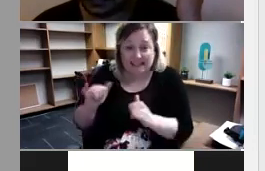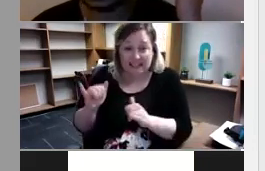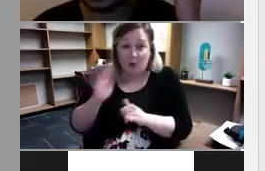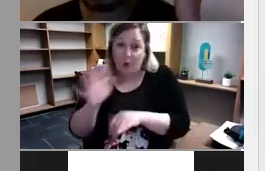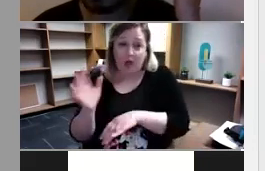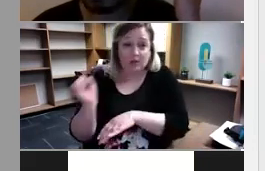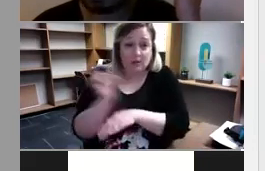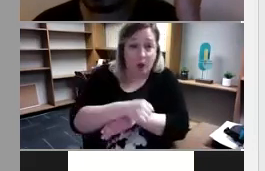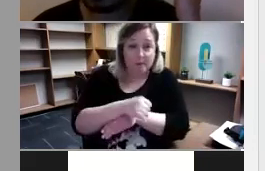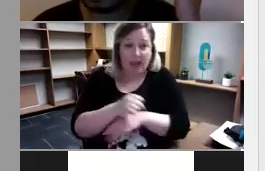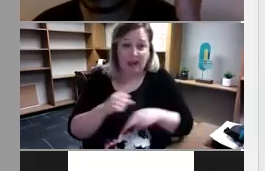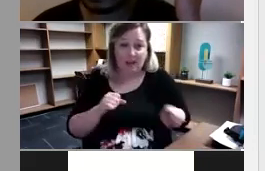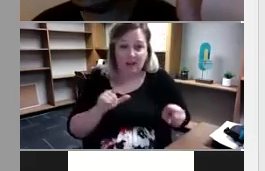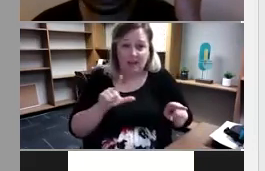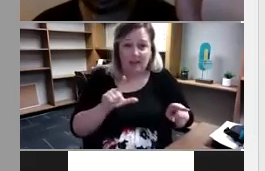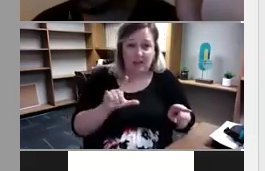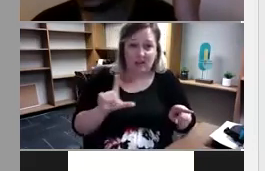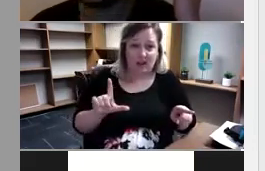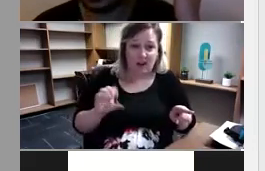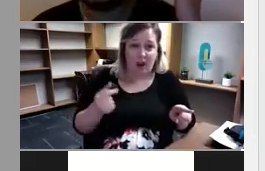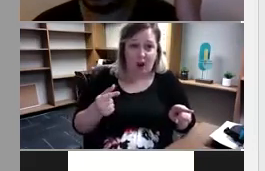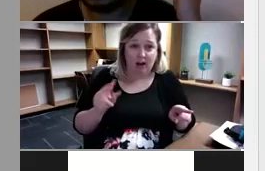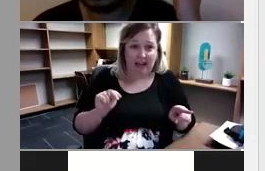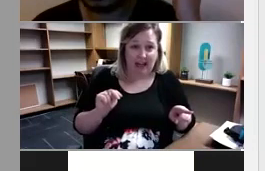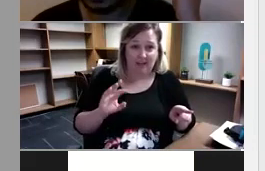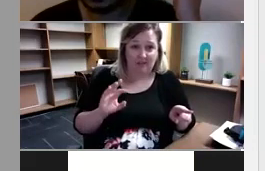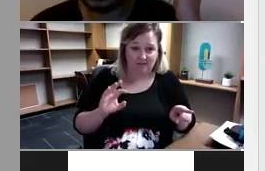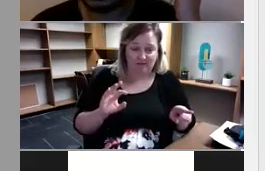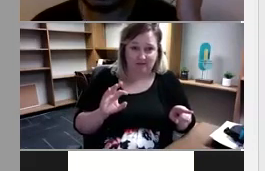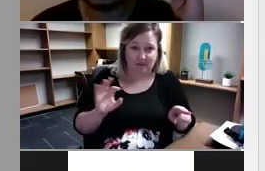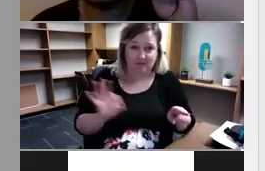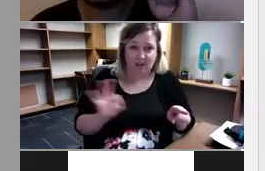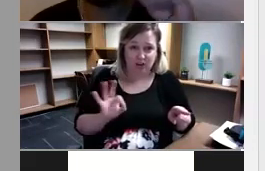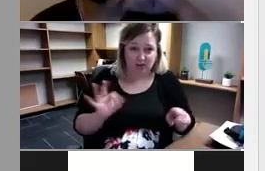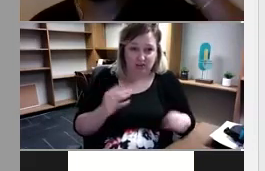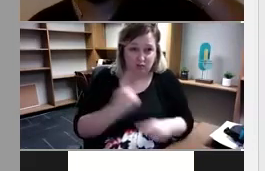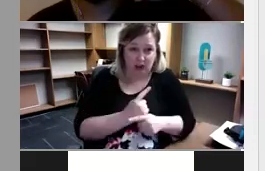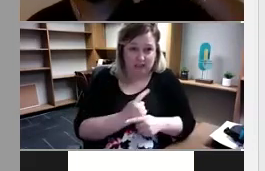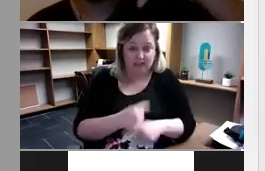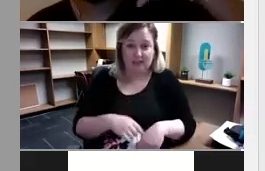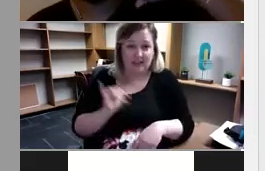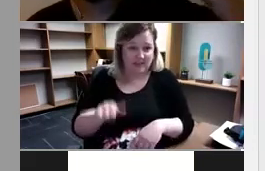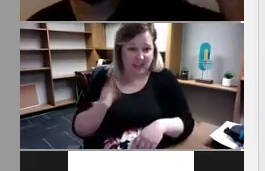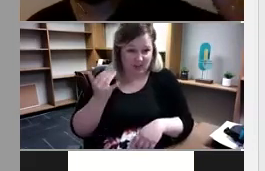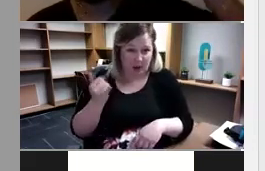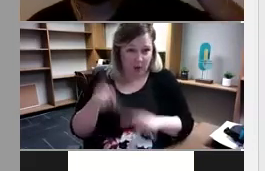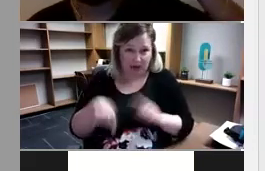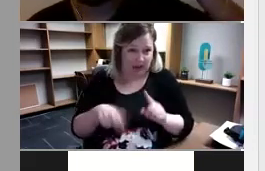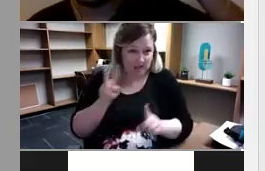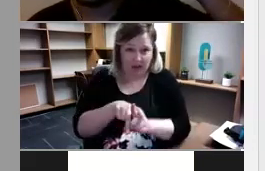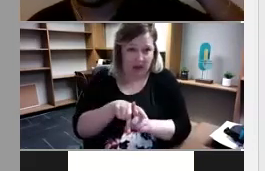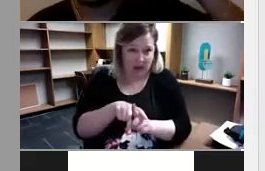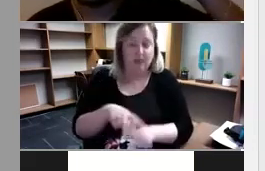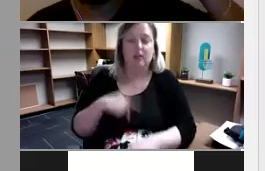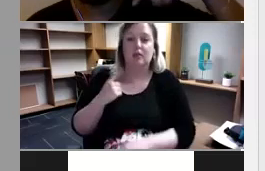right? Yes. Okay, so that's why you can't apply it. Yes. But remember that the dominating function is different for all